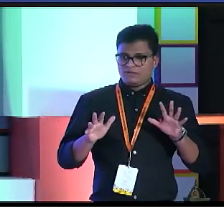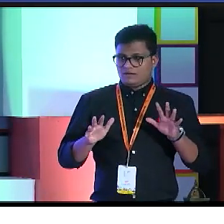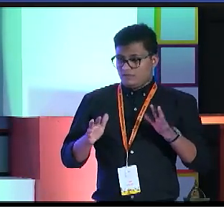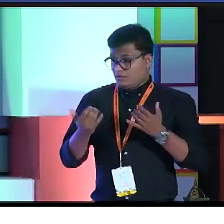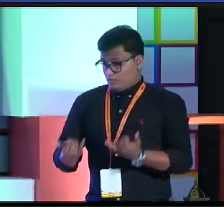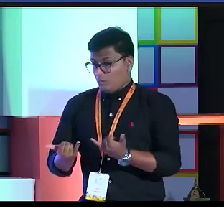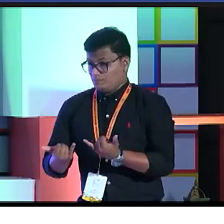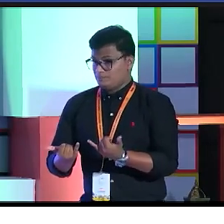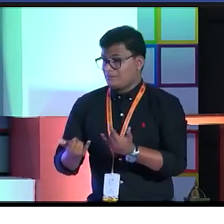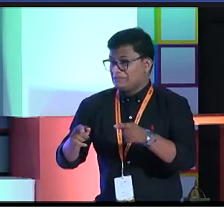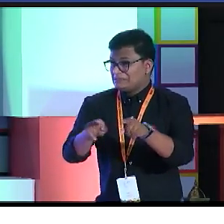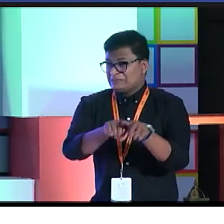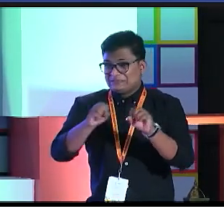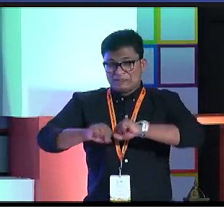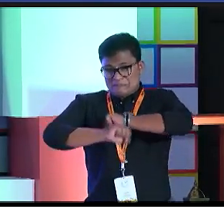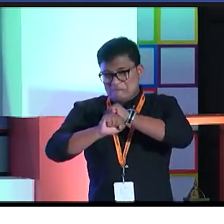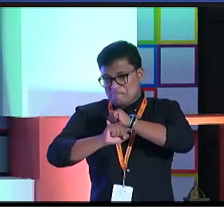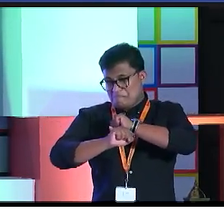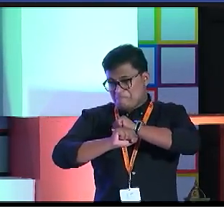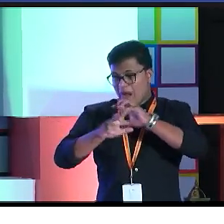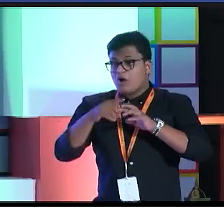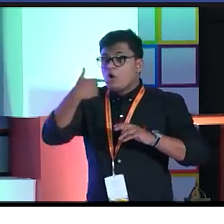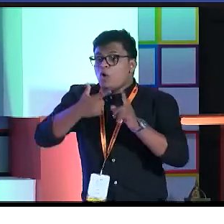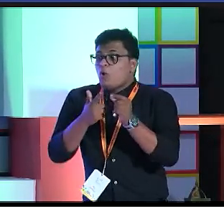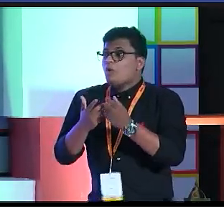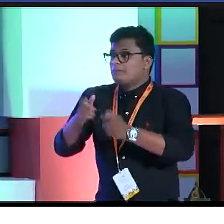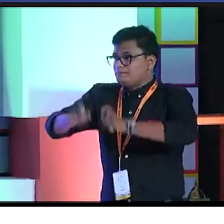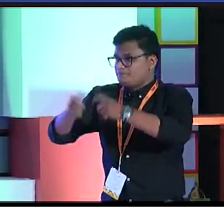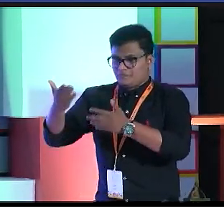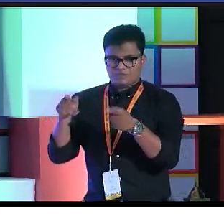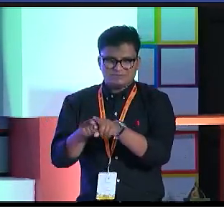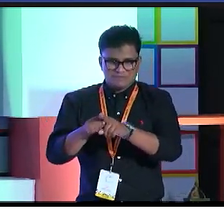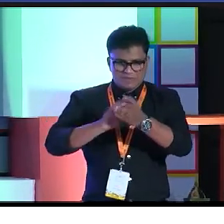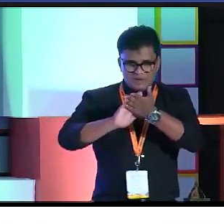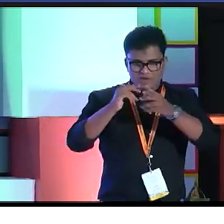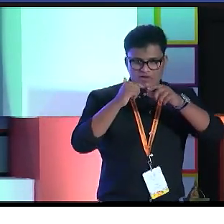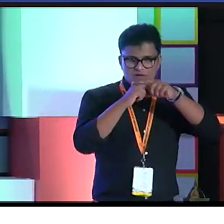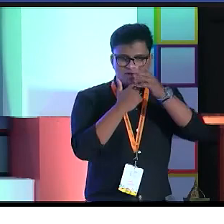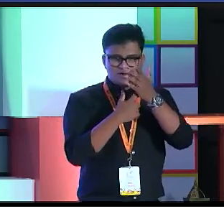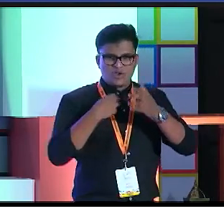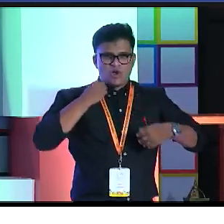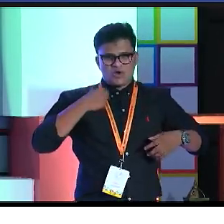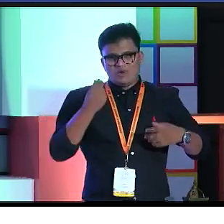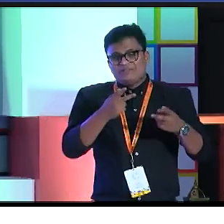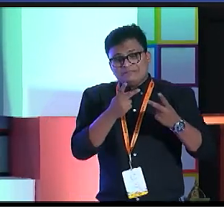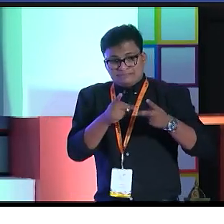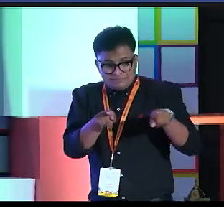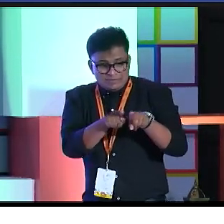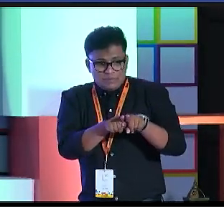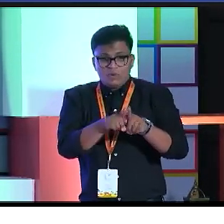now. These are the unsung heroes for me who worked for a whole year behind the